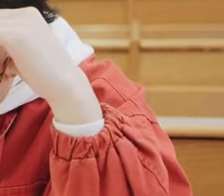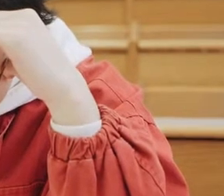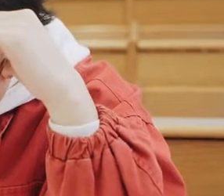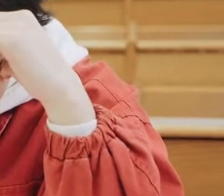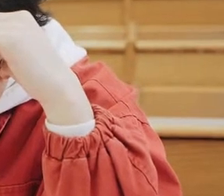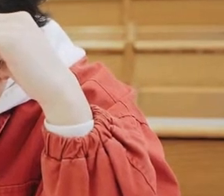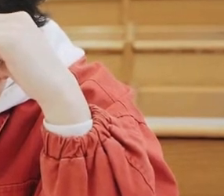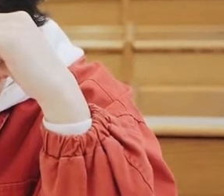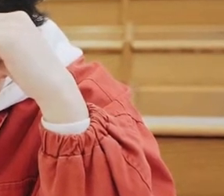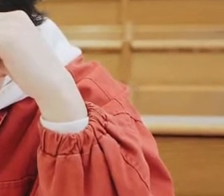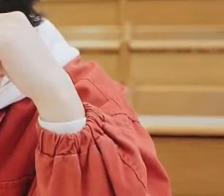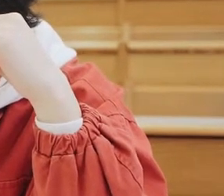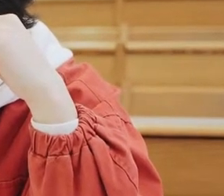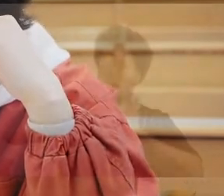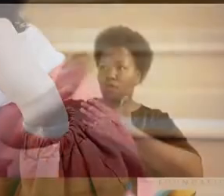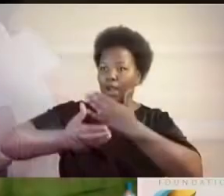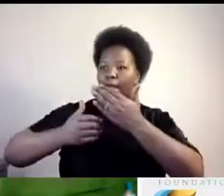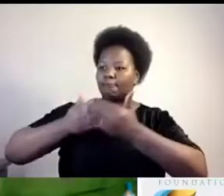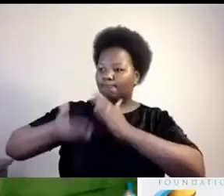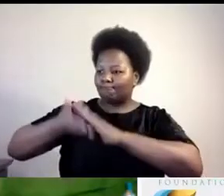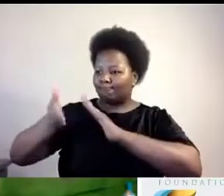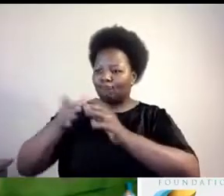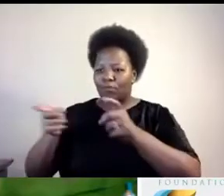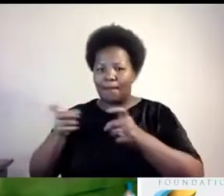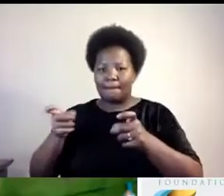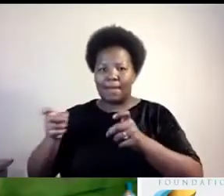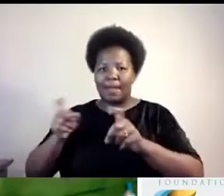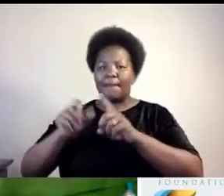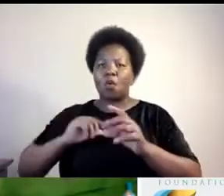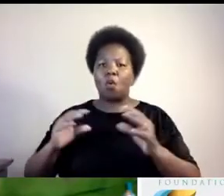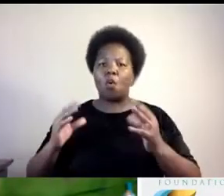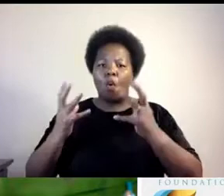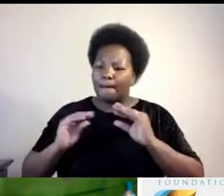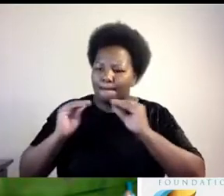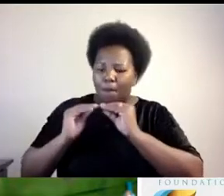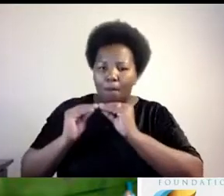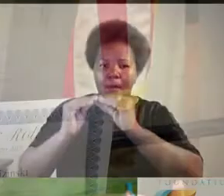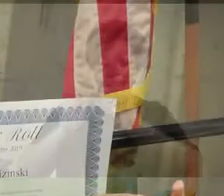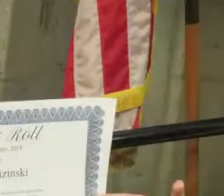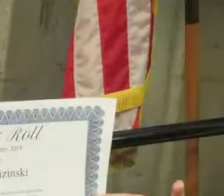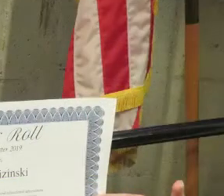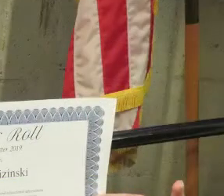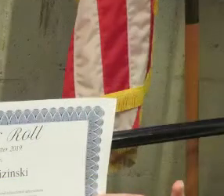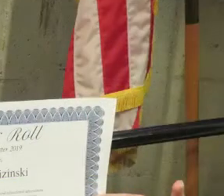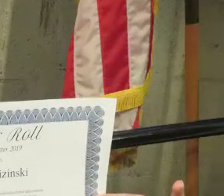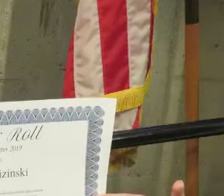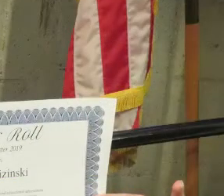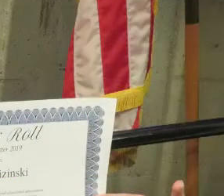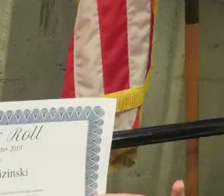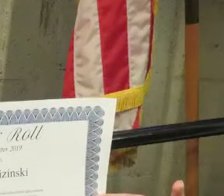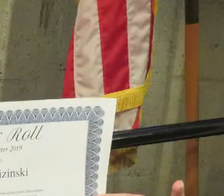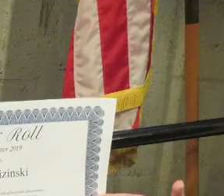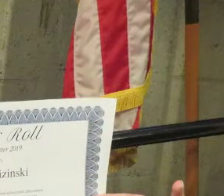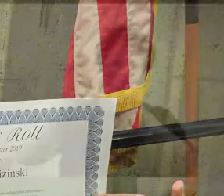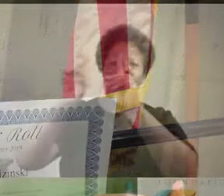curriculum, but that were thirsty for the supports and services that were needed to help them successfully obtain the educational